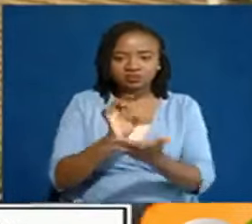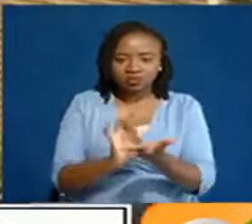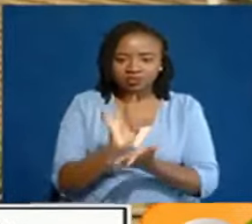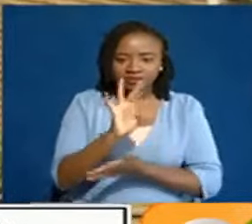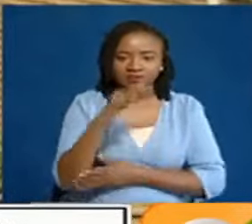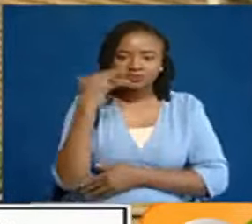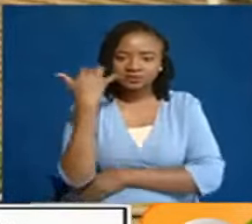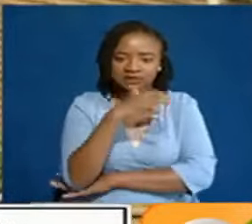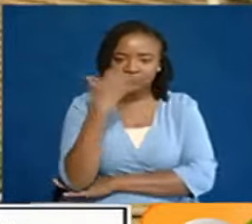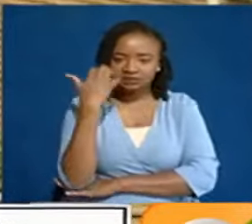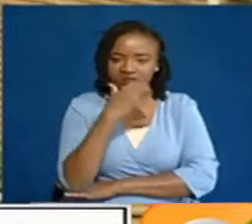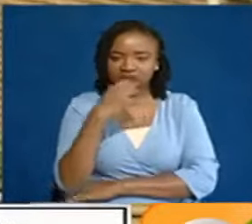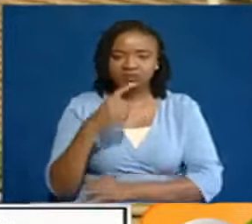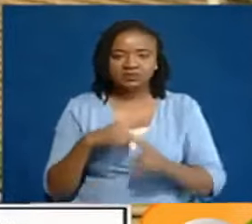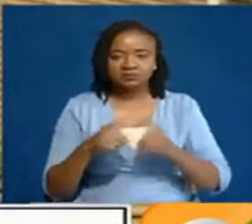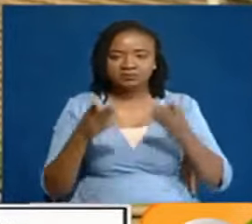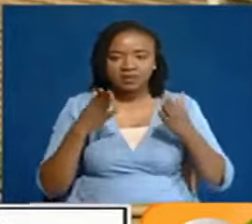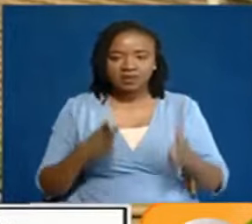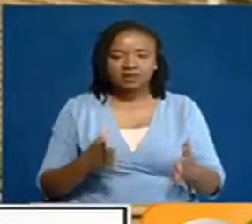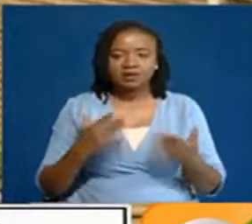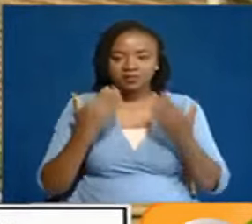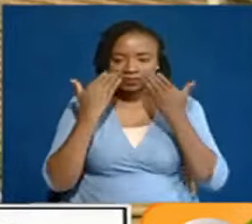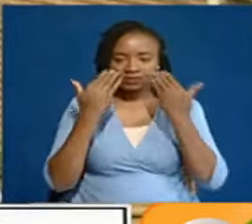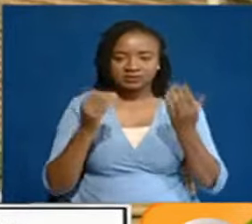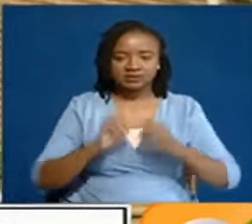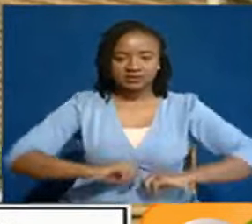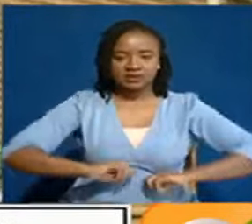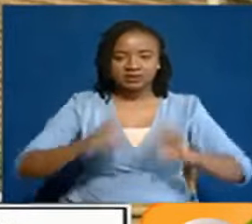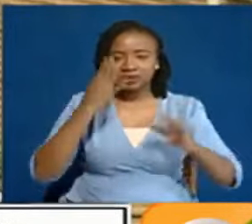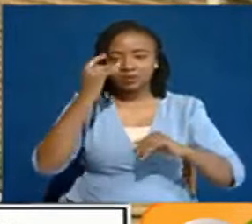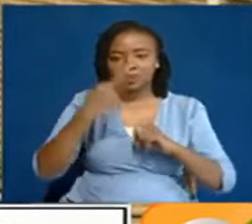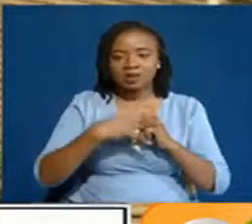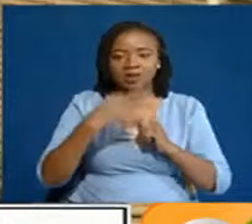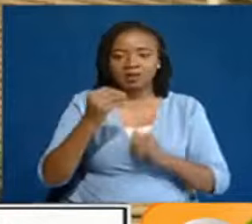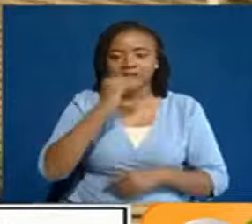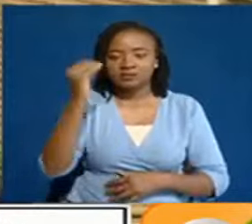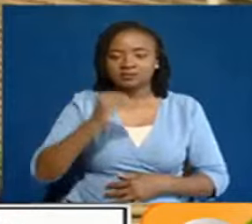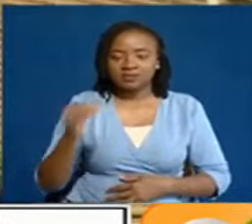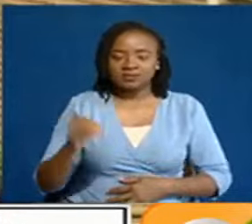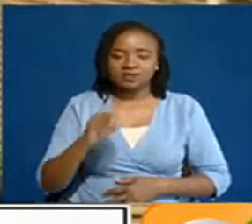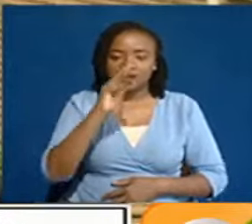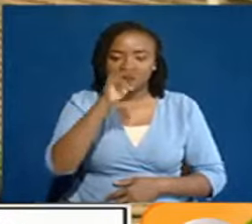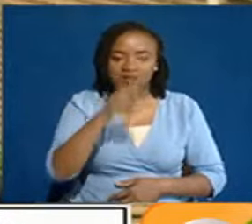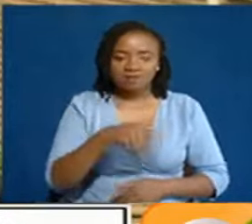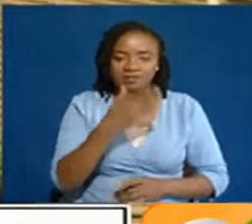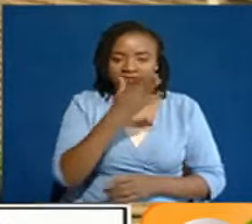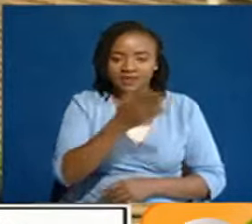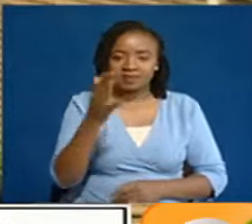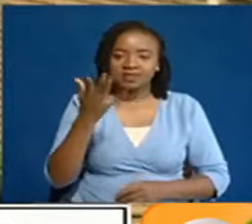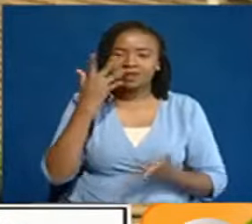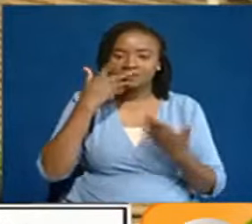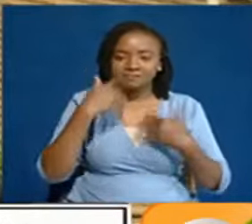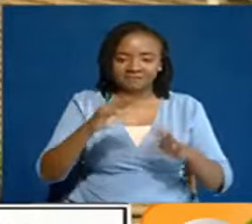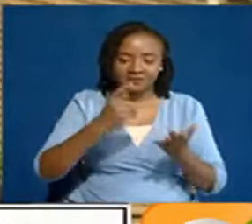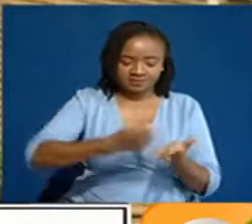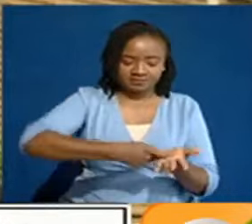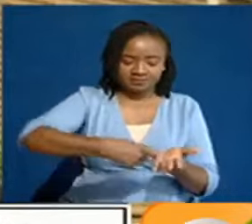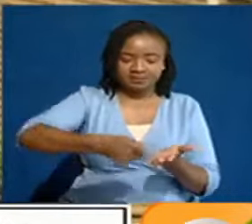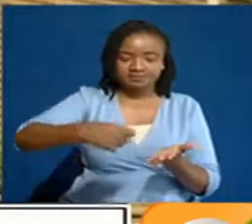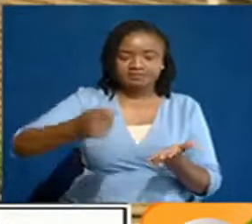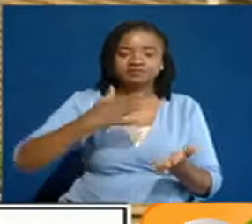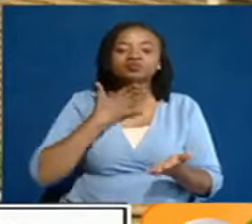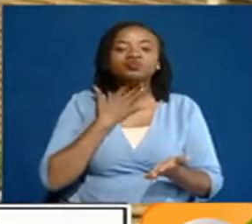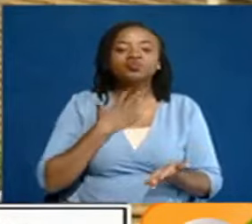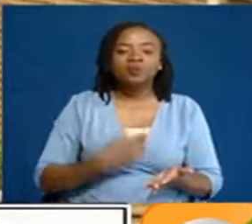Gachagua, the numbers are staggering, as 80% of the members of the National Assembly appended their signatures seeking the